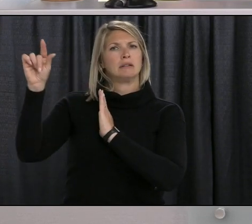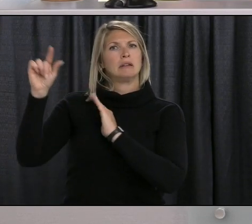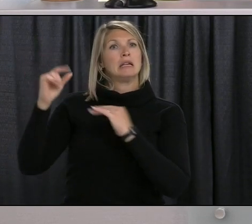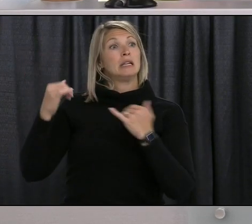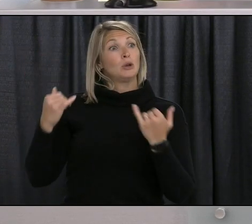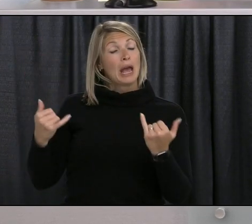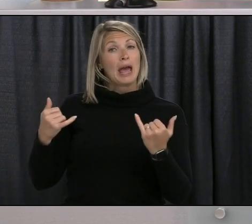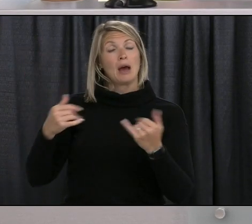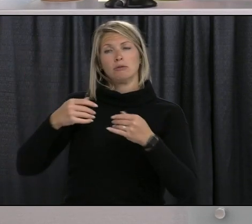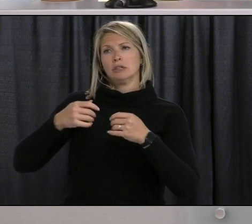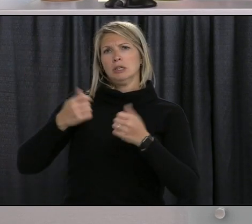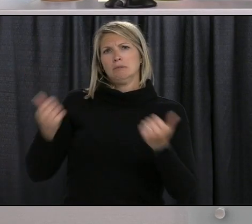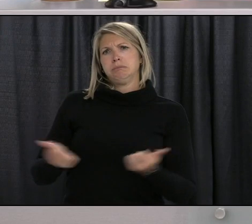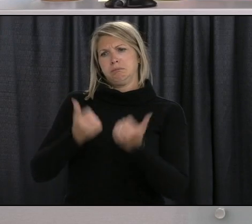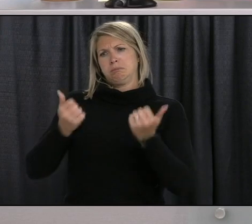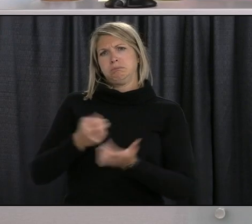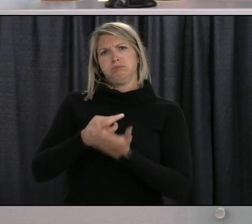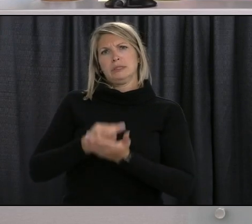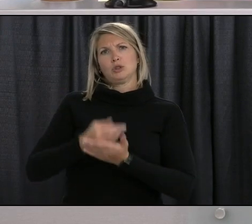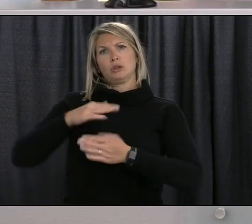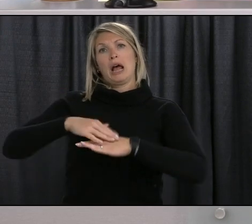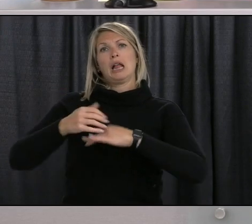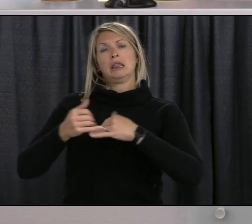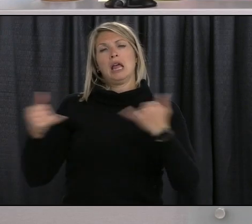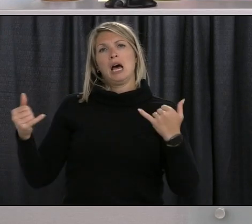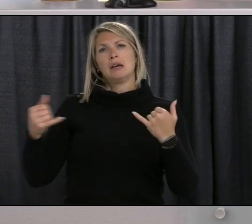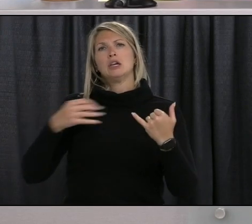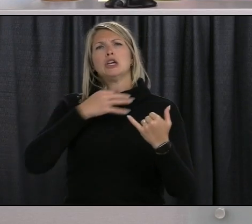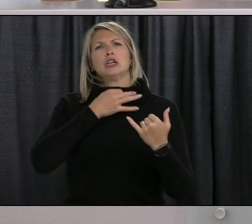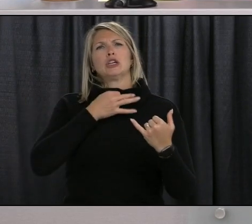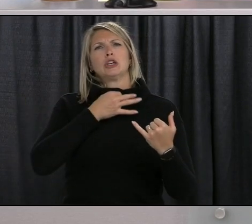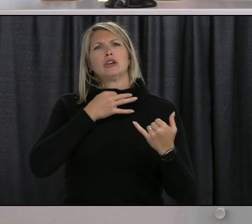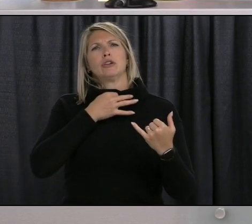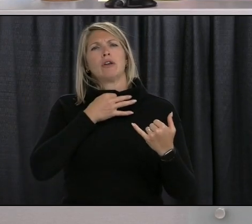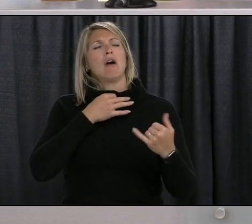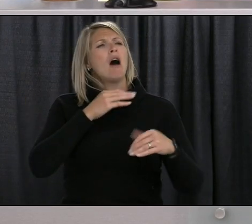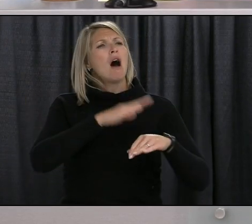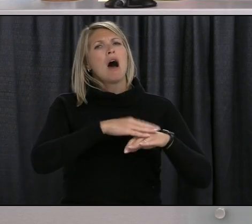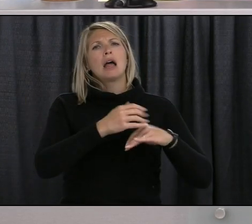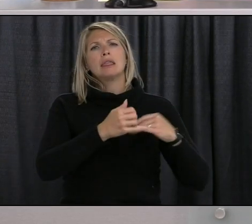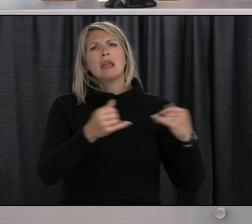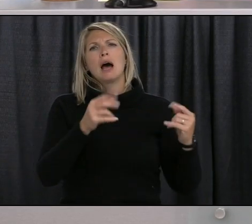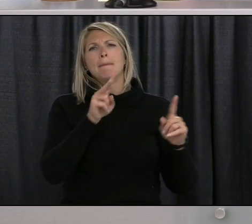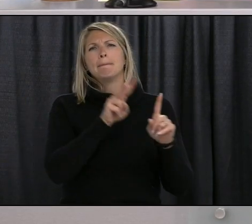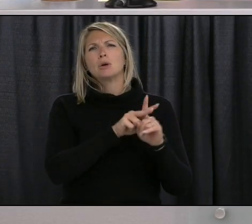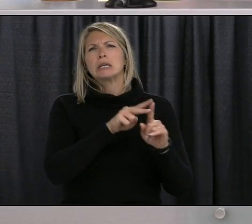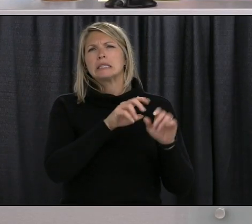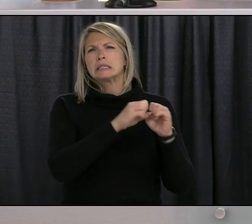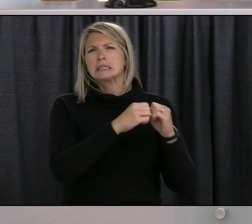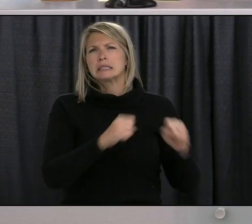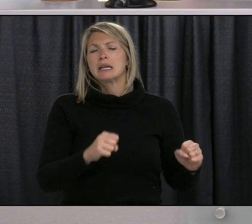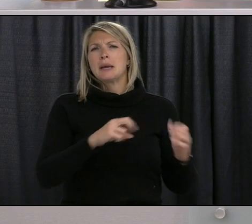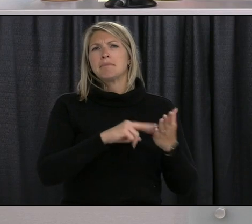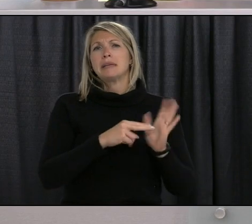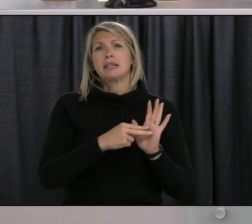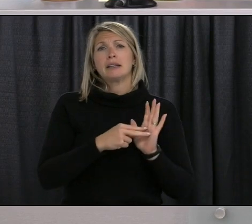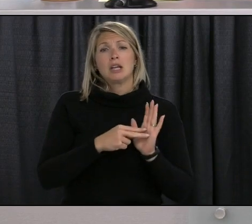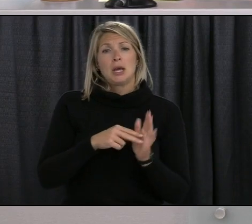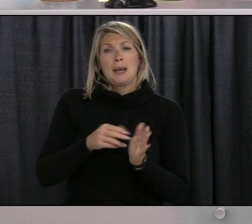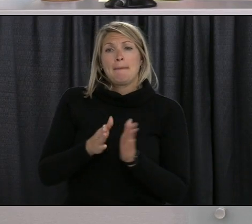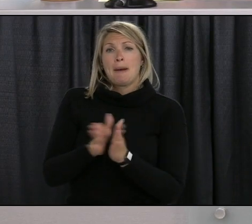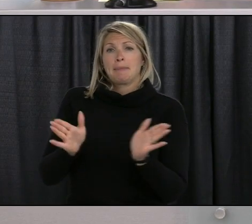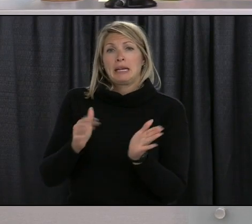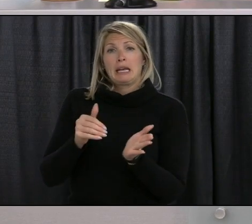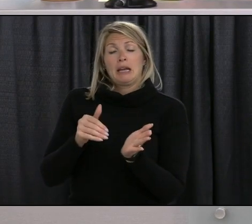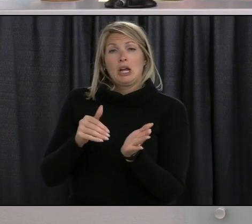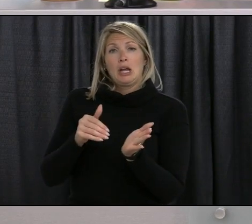been any consideration given to creating an online booking system so that you wouldn't have as many public health nurses that were